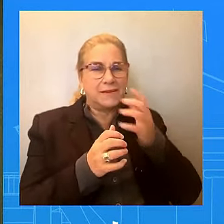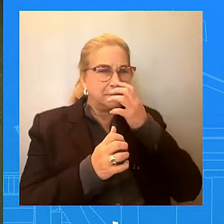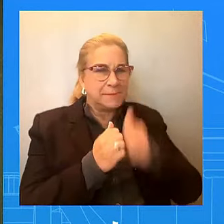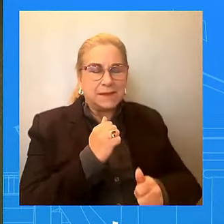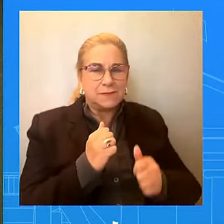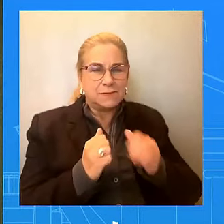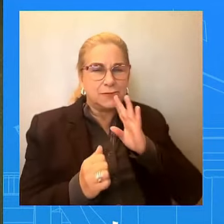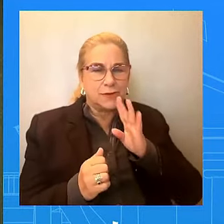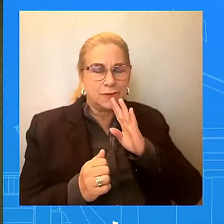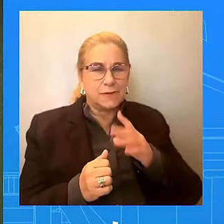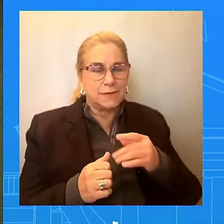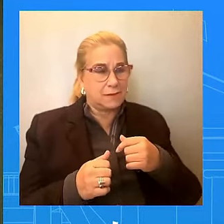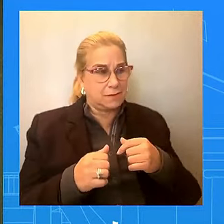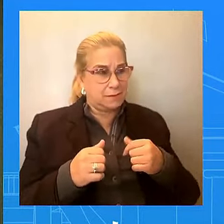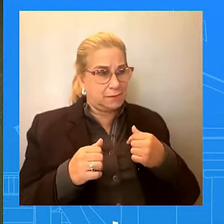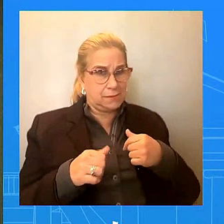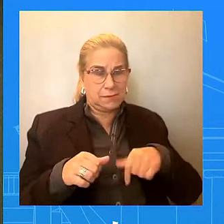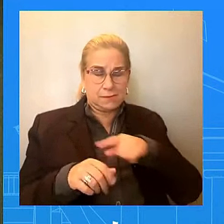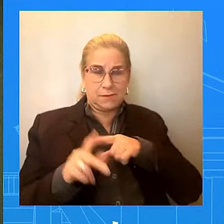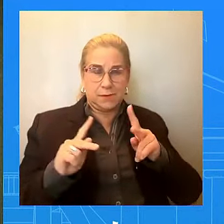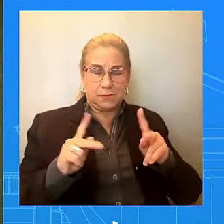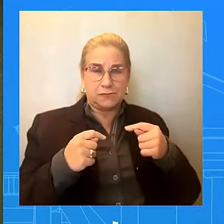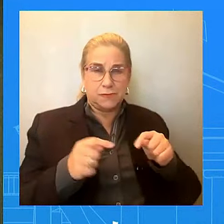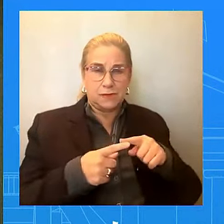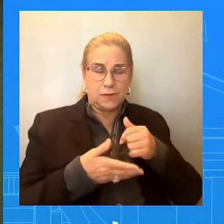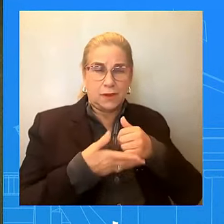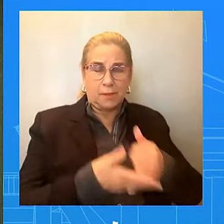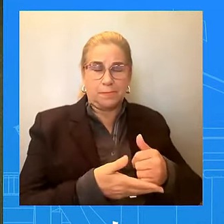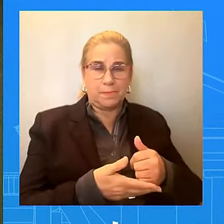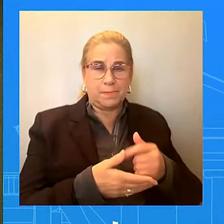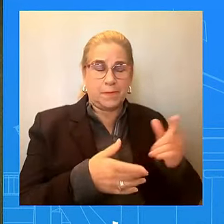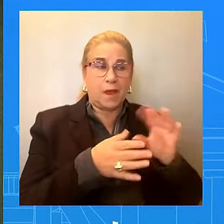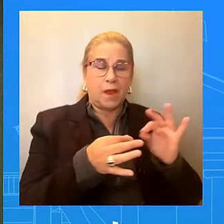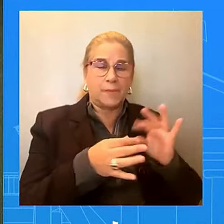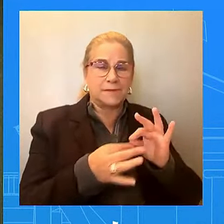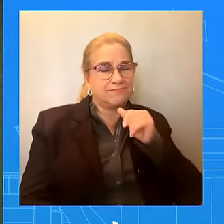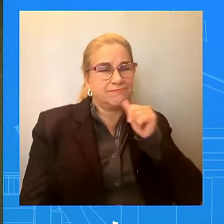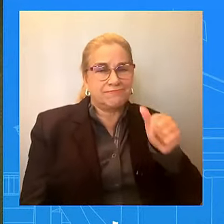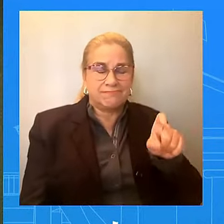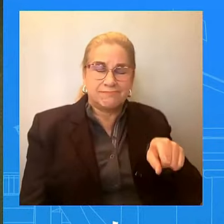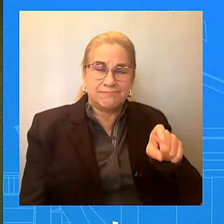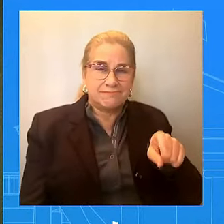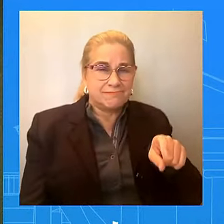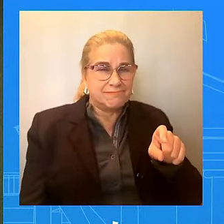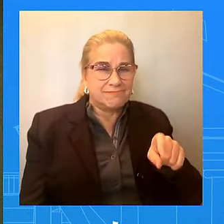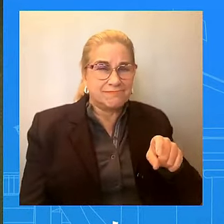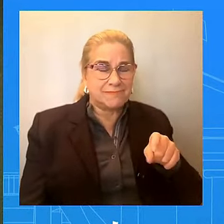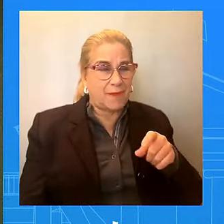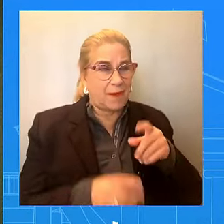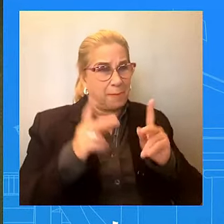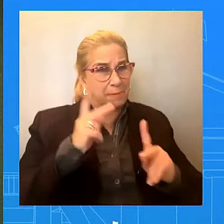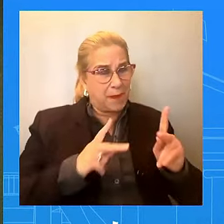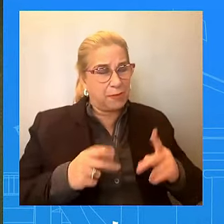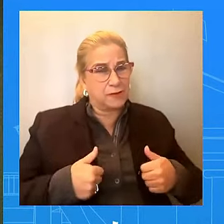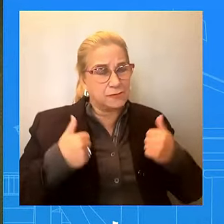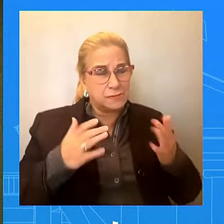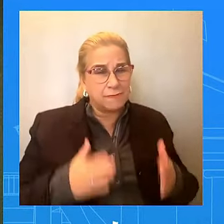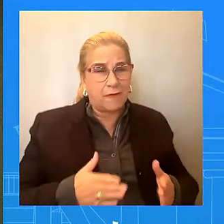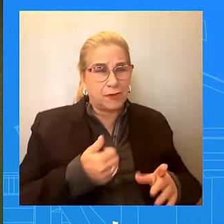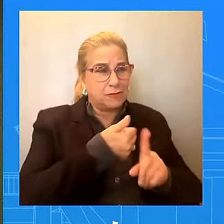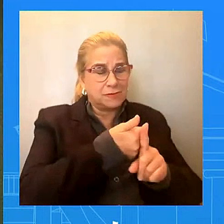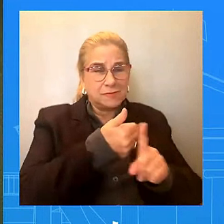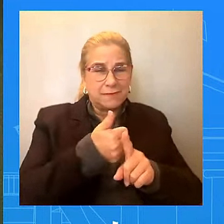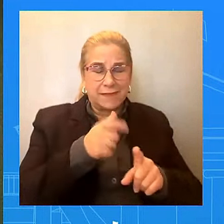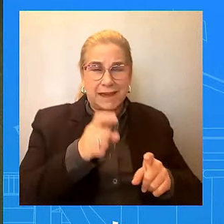Deplorable speech has an impact on people's lives, and it is also a motivating force